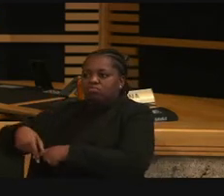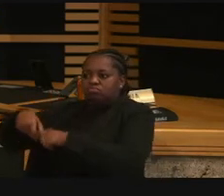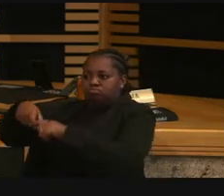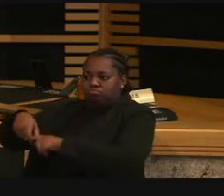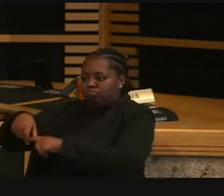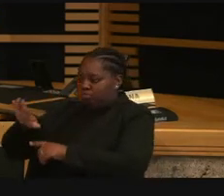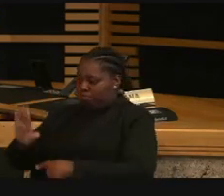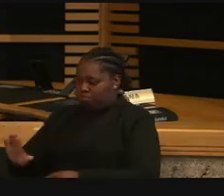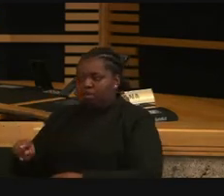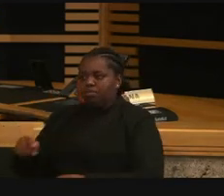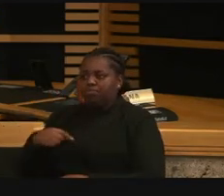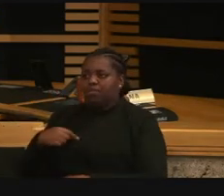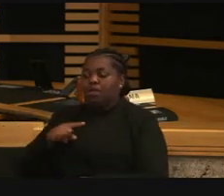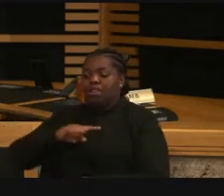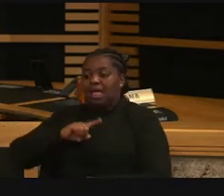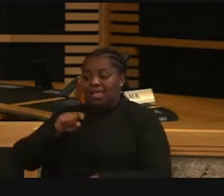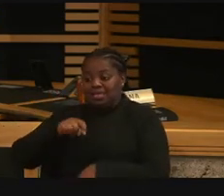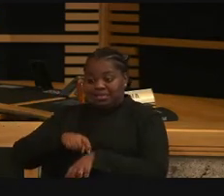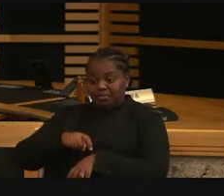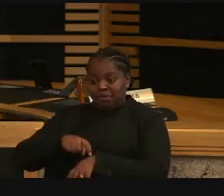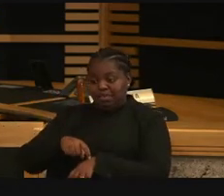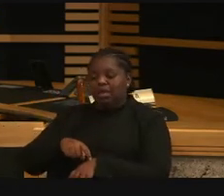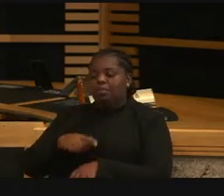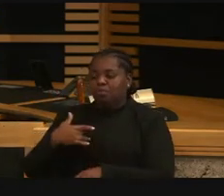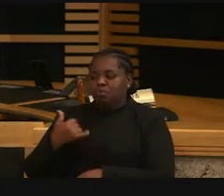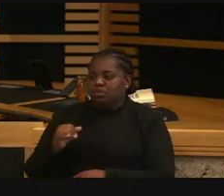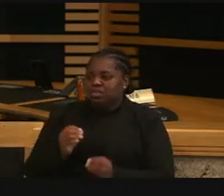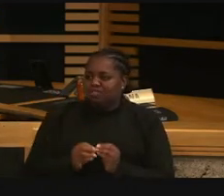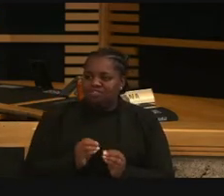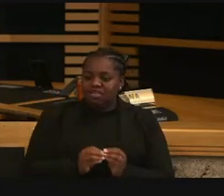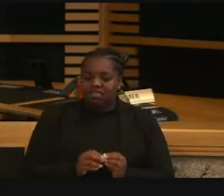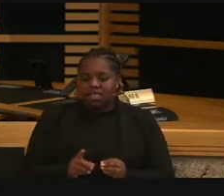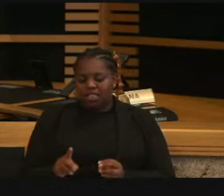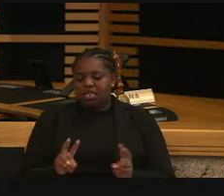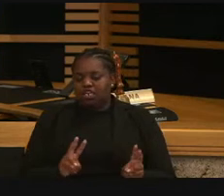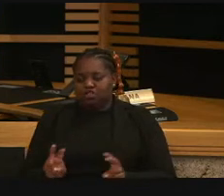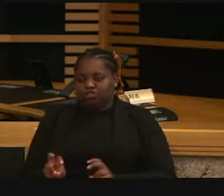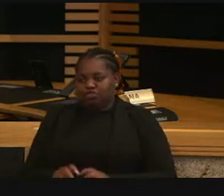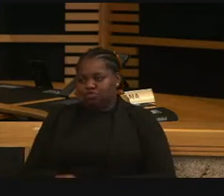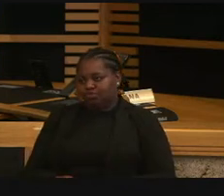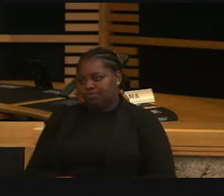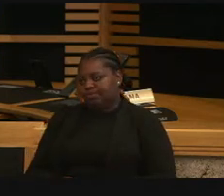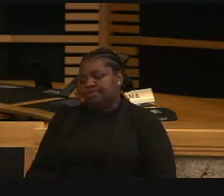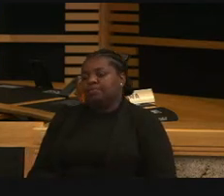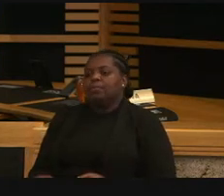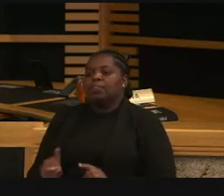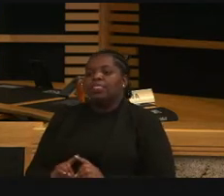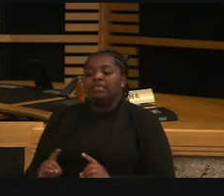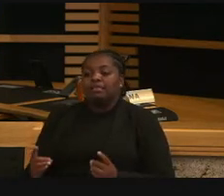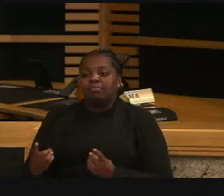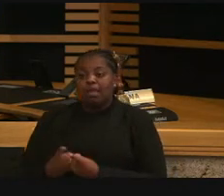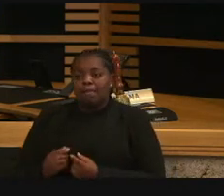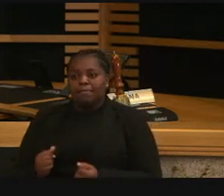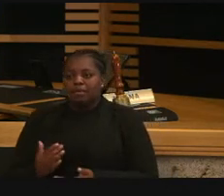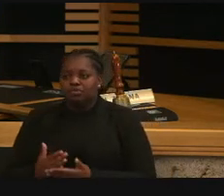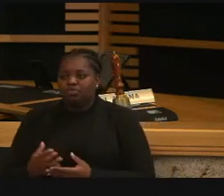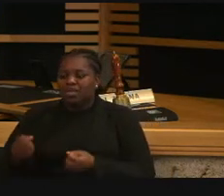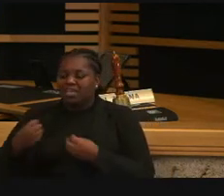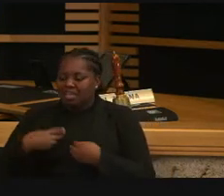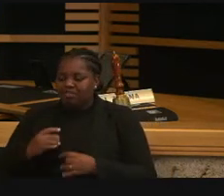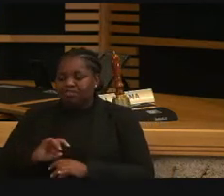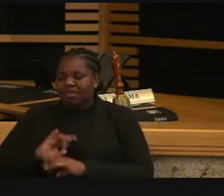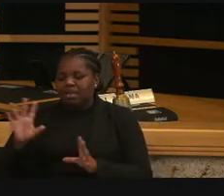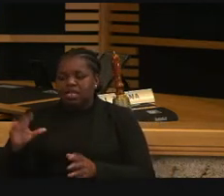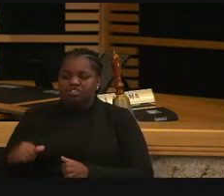station phaa ngeli xesha kusazanye uba makulungiswe le meko. the department must come up with a clear strategy on how they